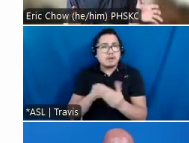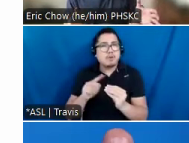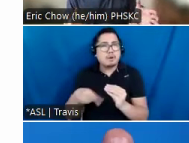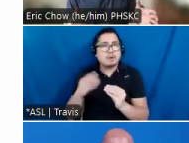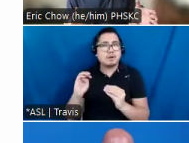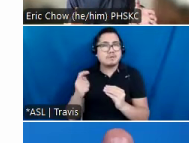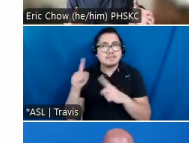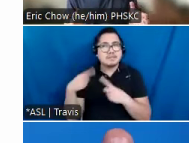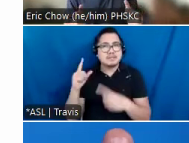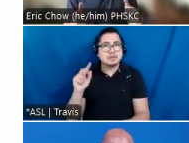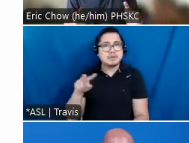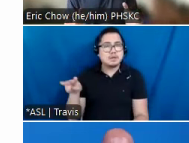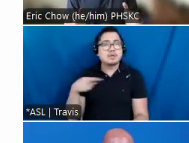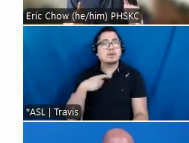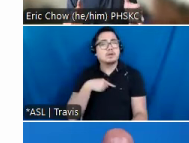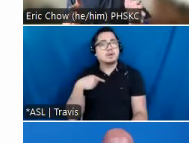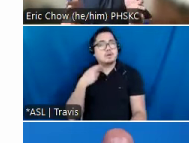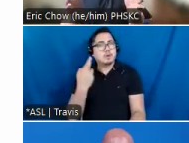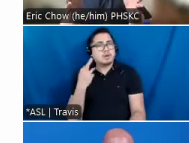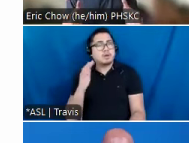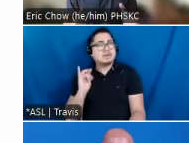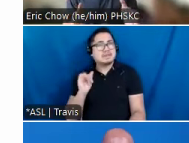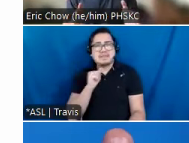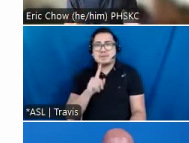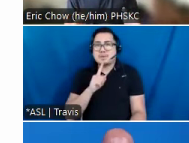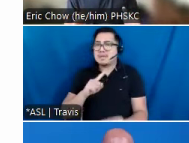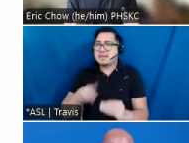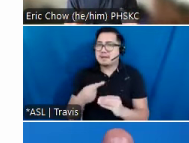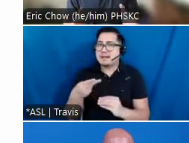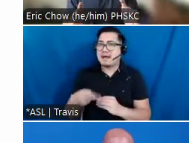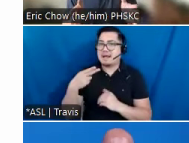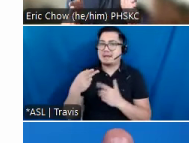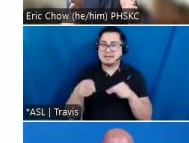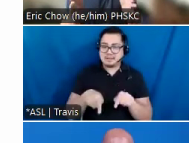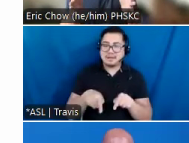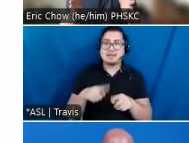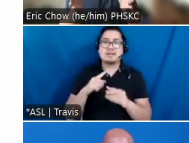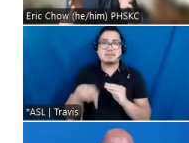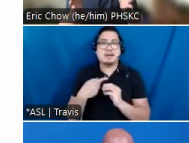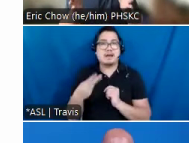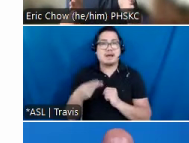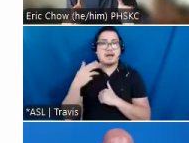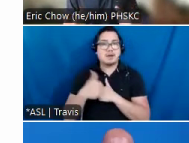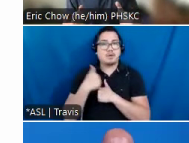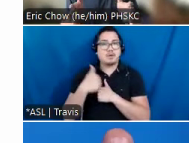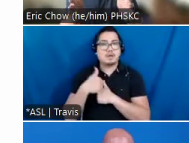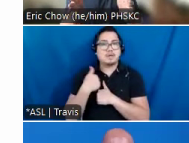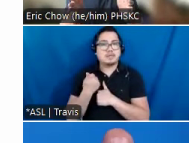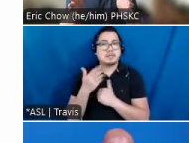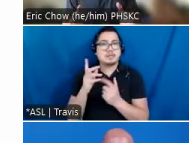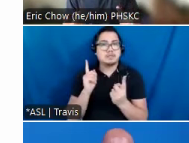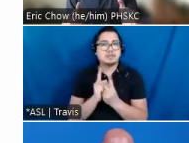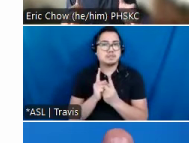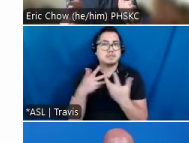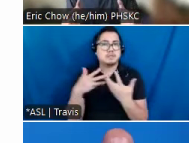since 2022 is that really it's about these high-risk encounters. It's where people have close